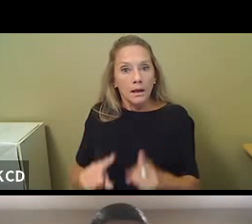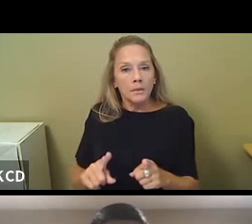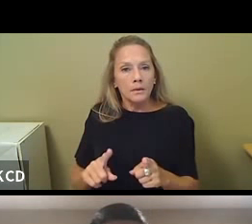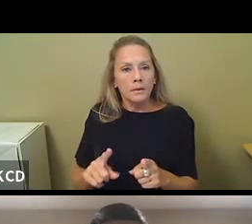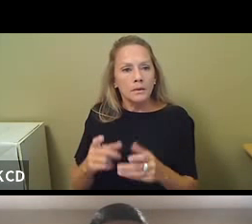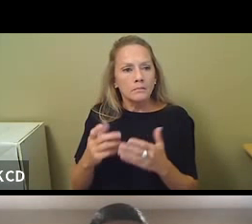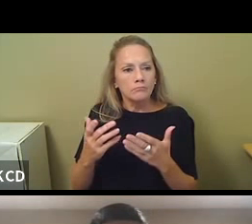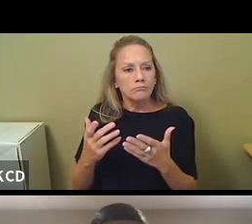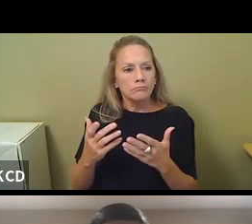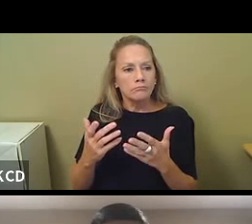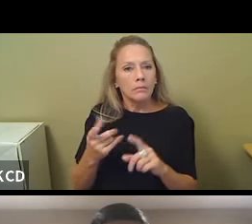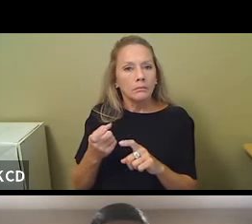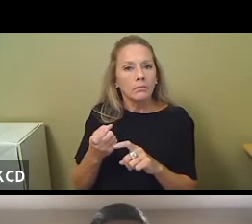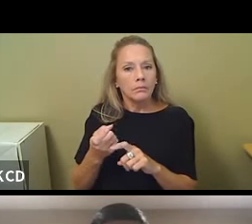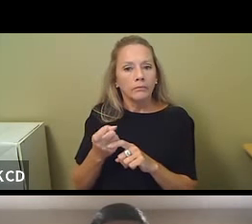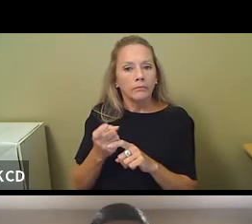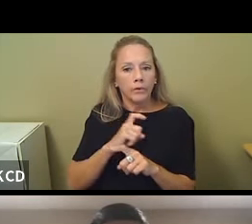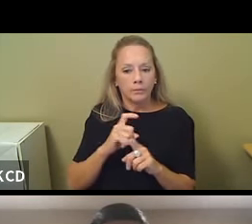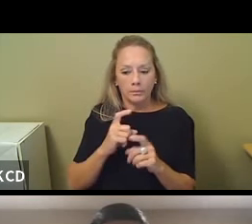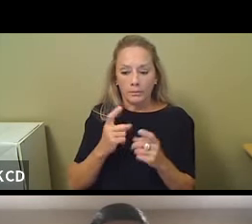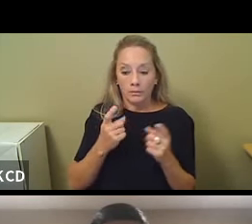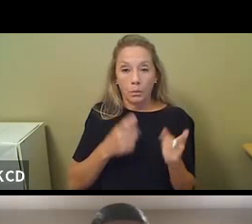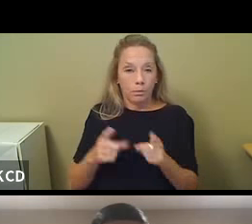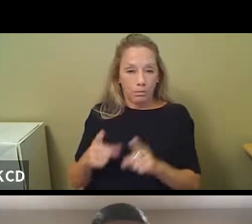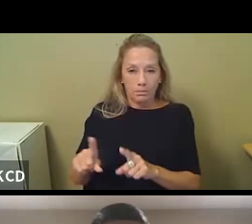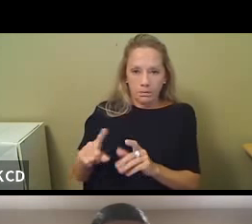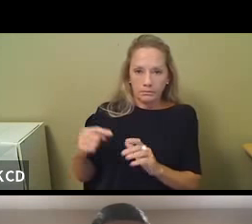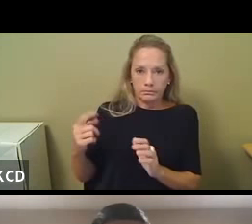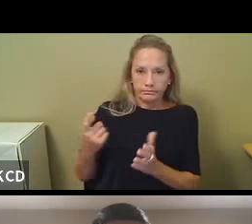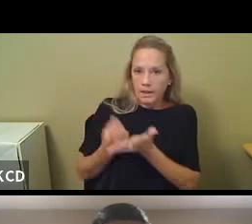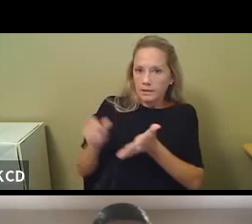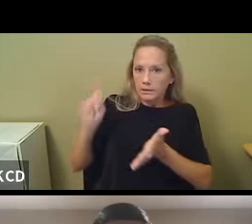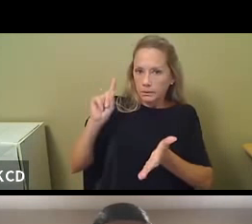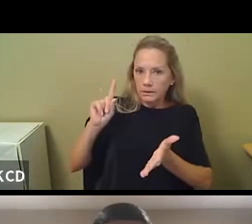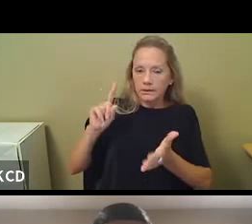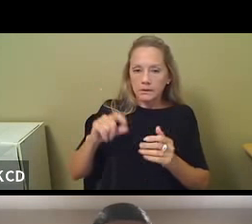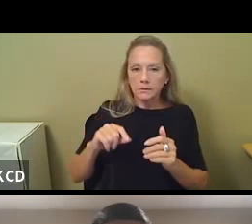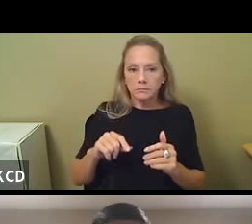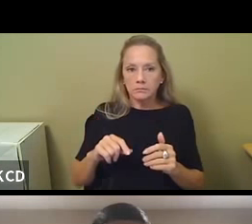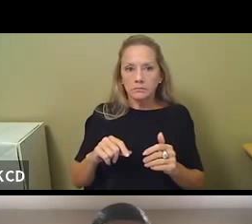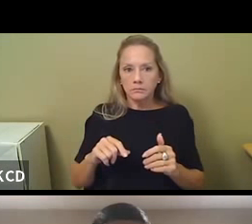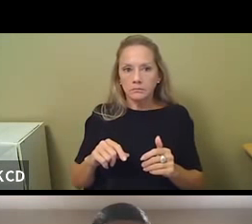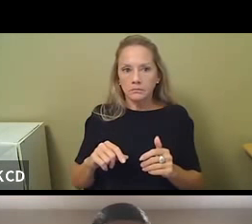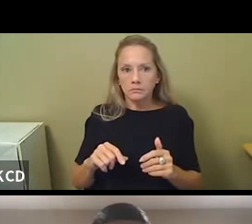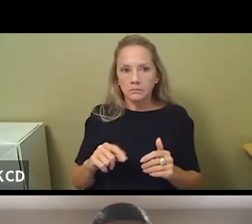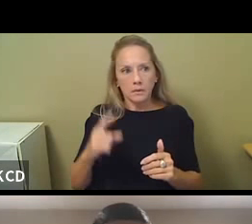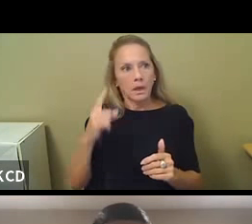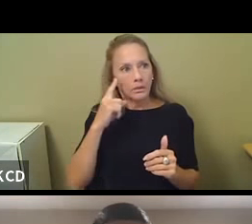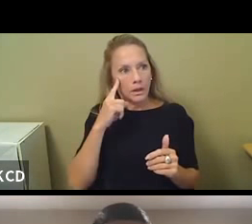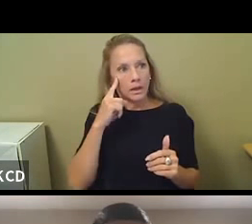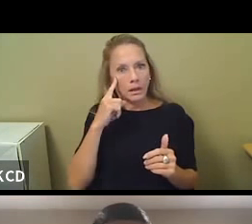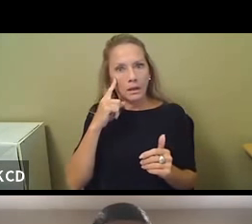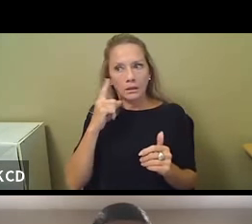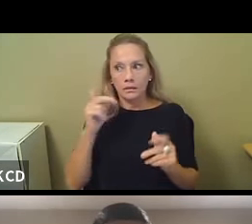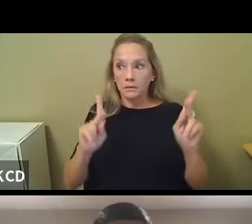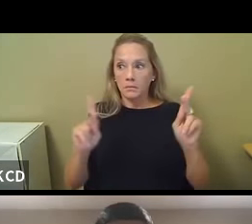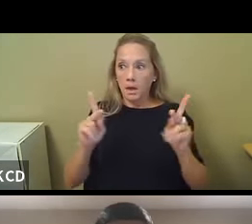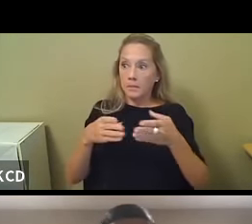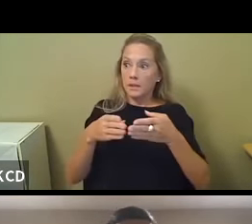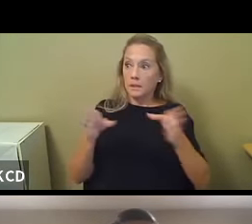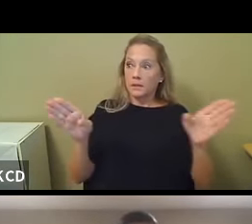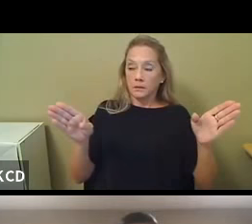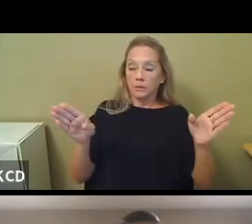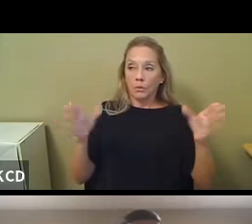some of the occurrences of last week, we've had a real, I think, genuine outpouring from the public that we see on